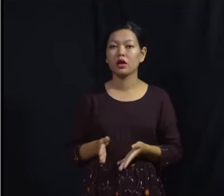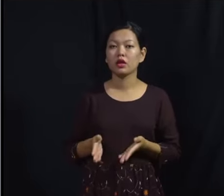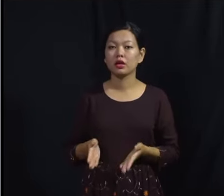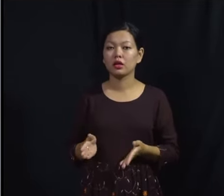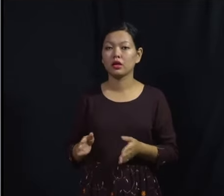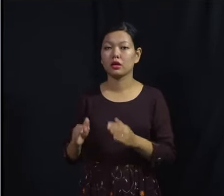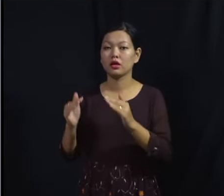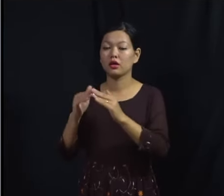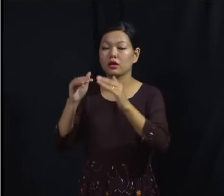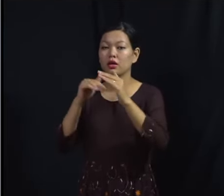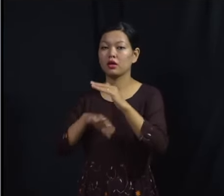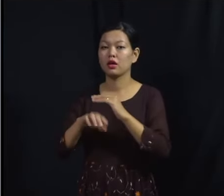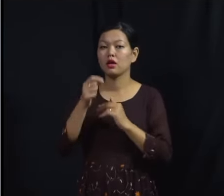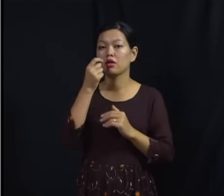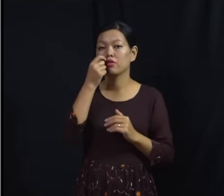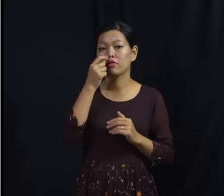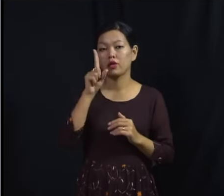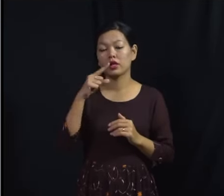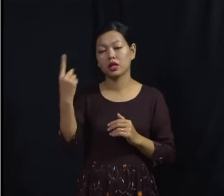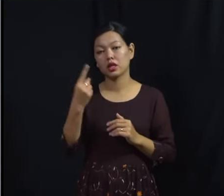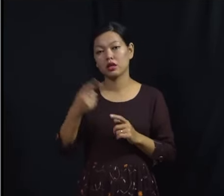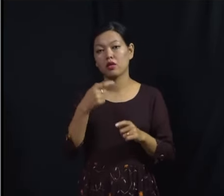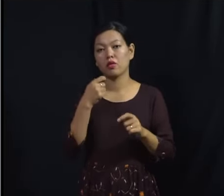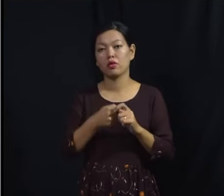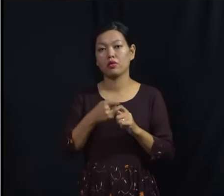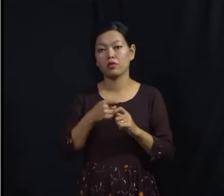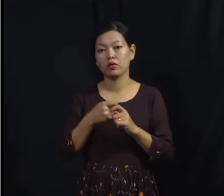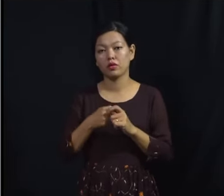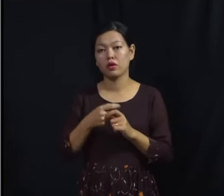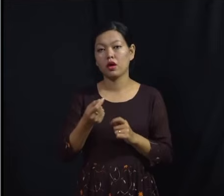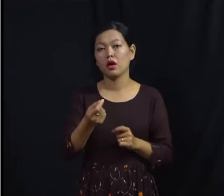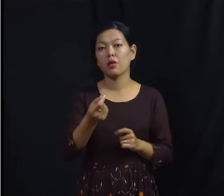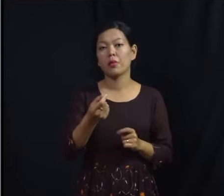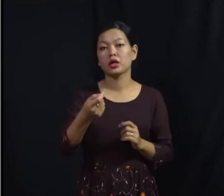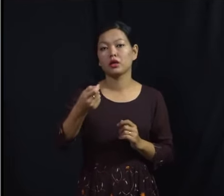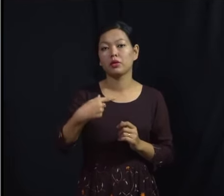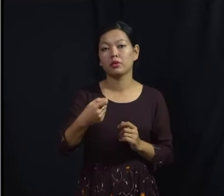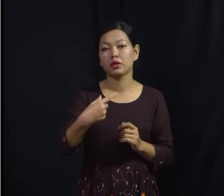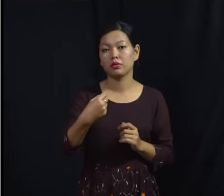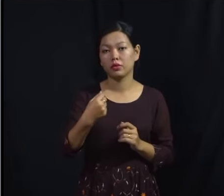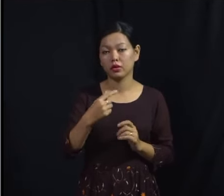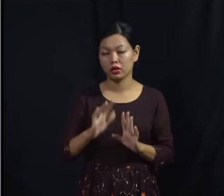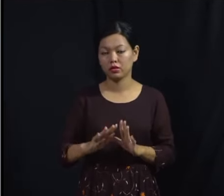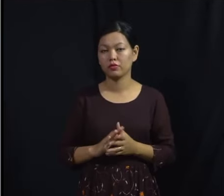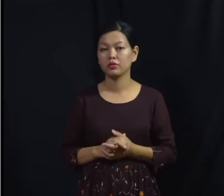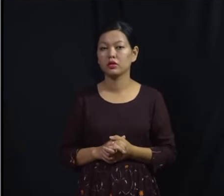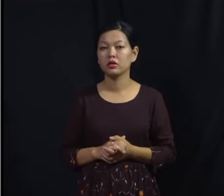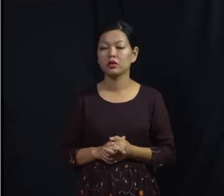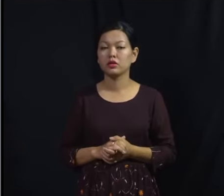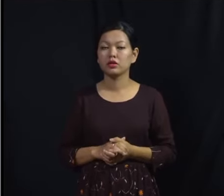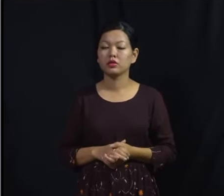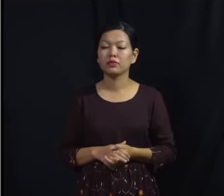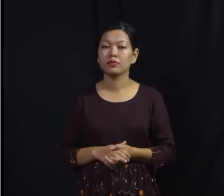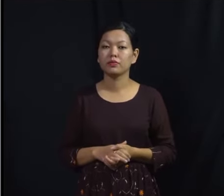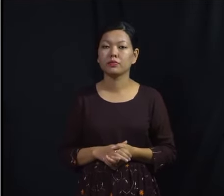is the bread earner, the only bread earner, such kind of reverence or respect is given and treatments are given to